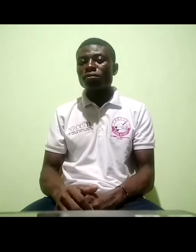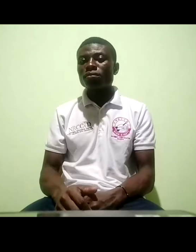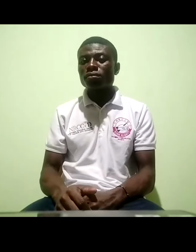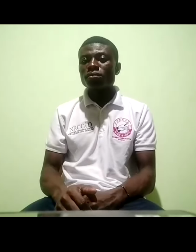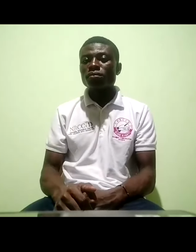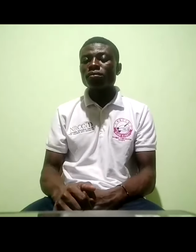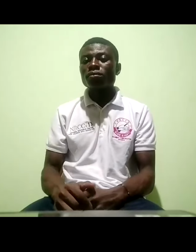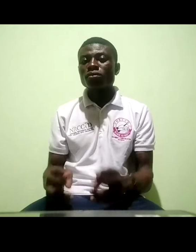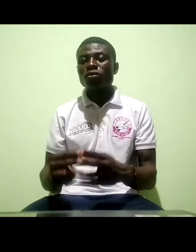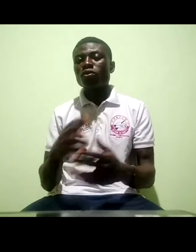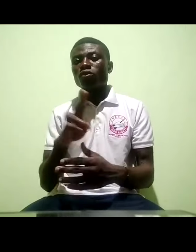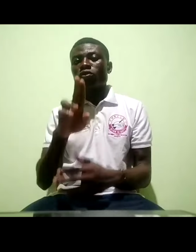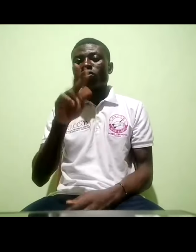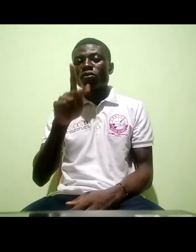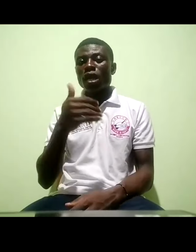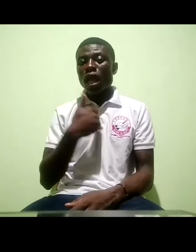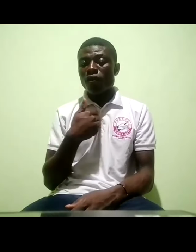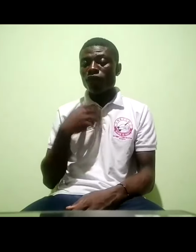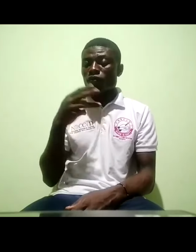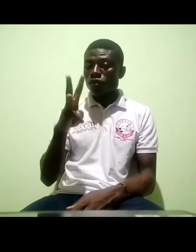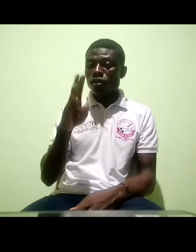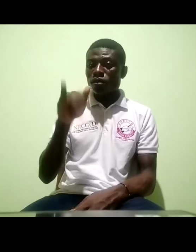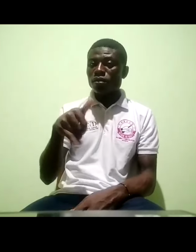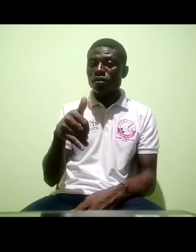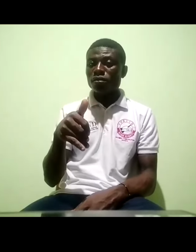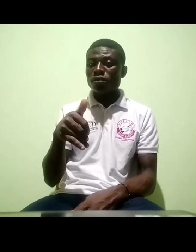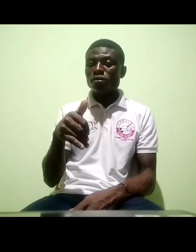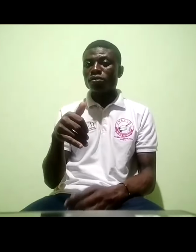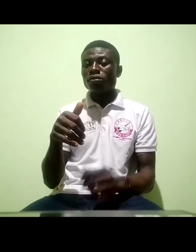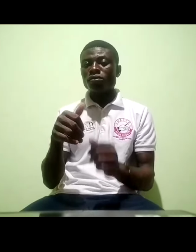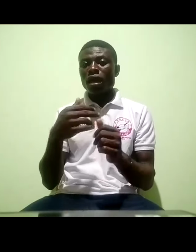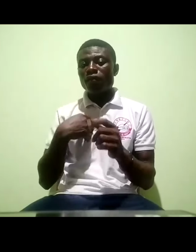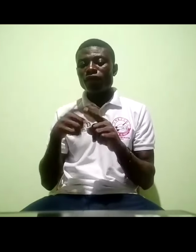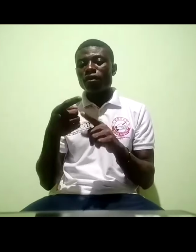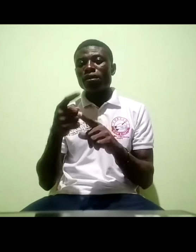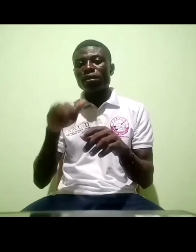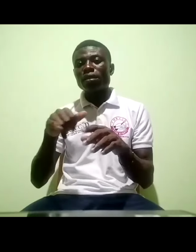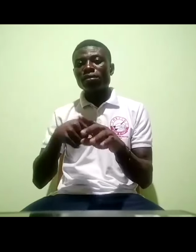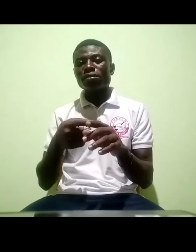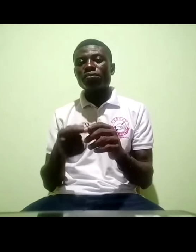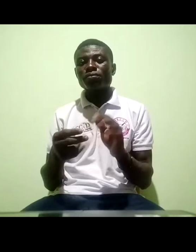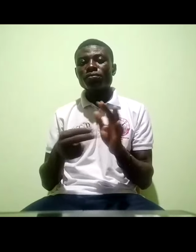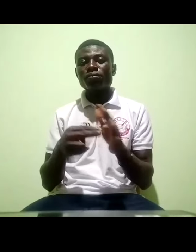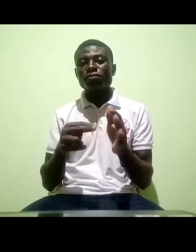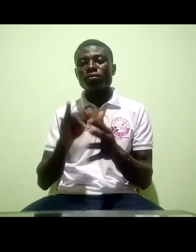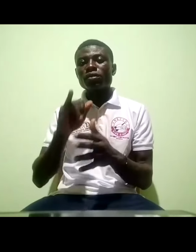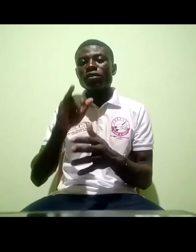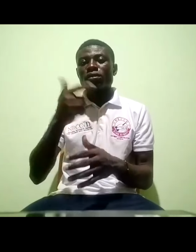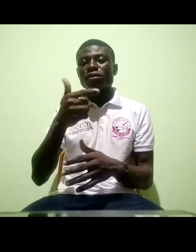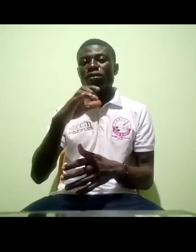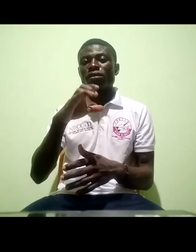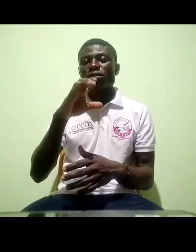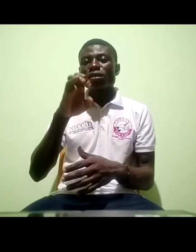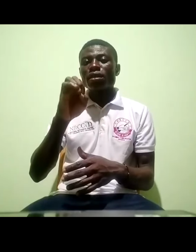Baccalaureate. They Yeah. also have a system that starts from age 3 also. Oh, okay. In IGCSE kind of an environment, they have